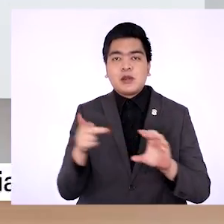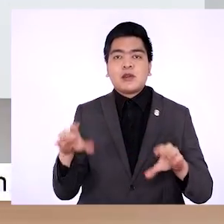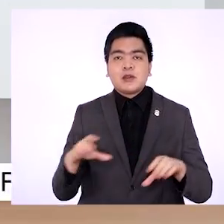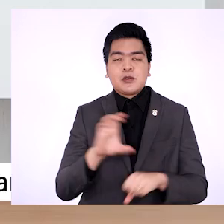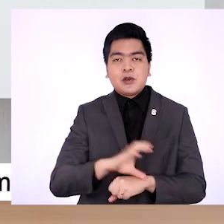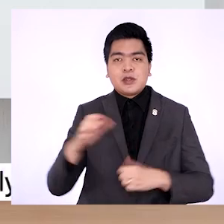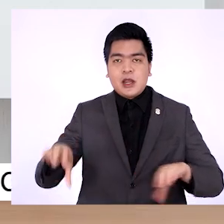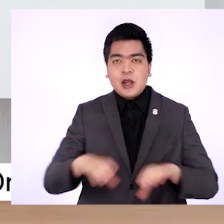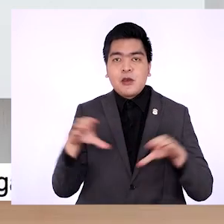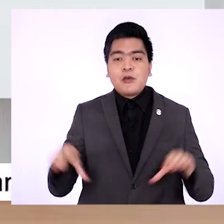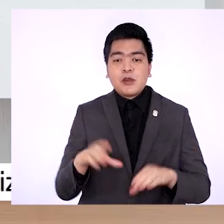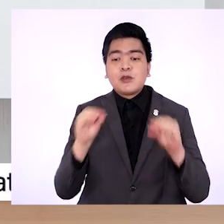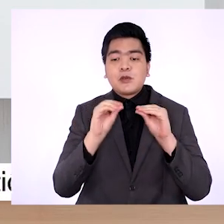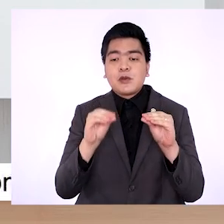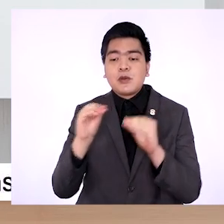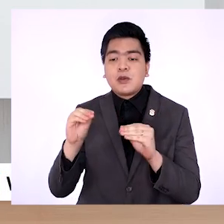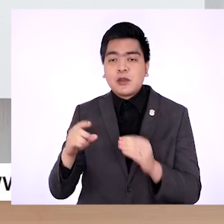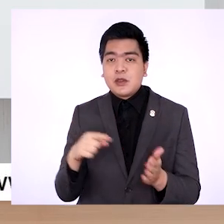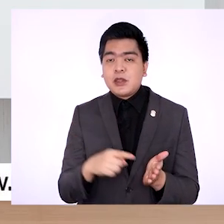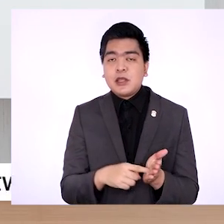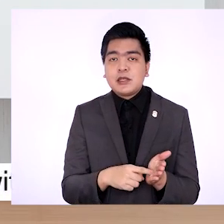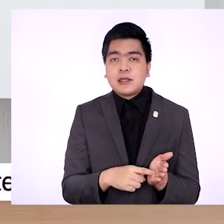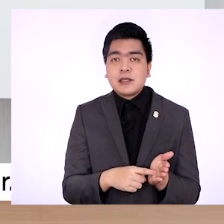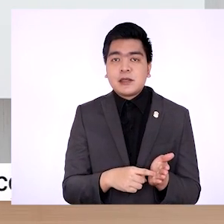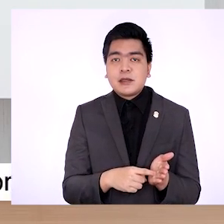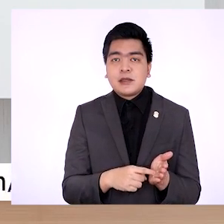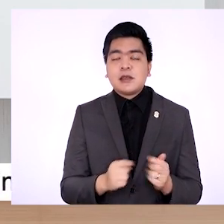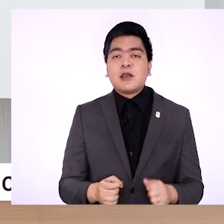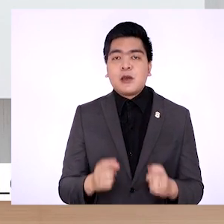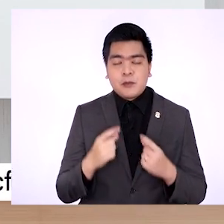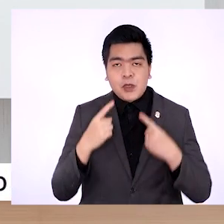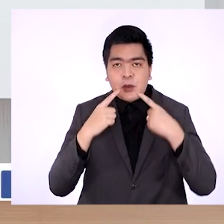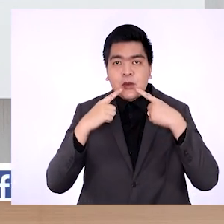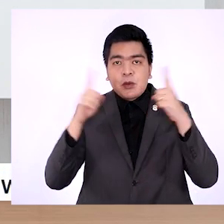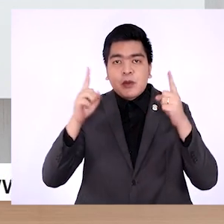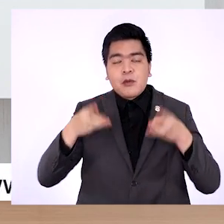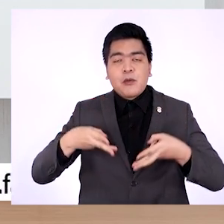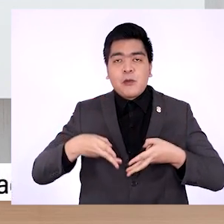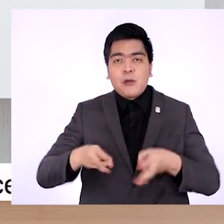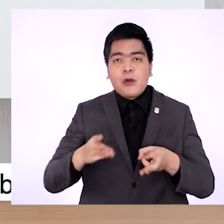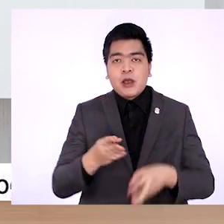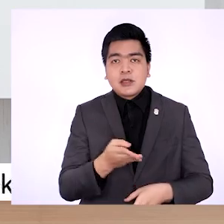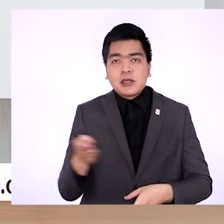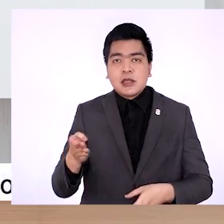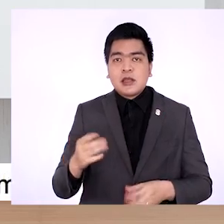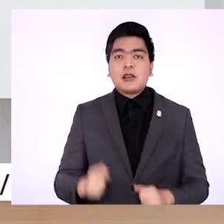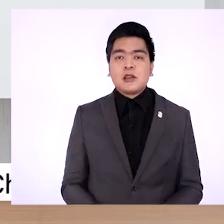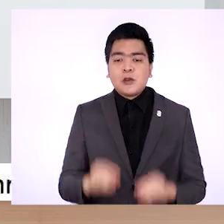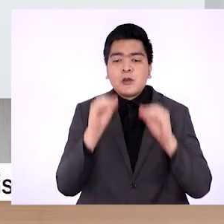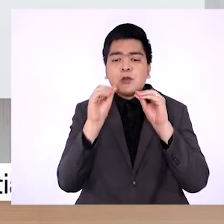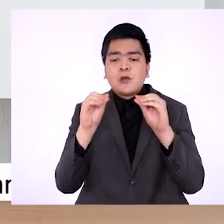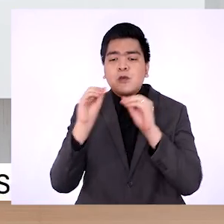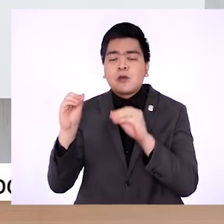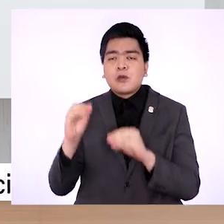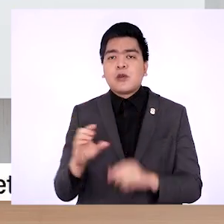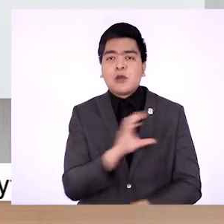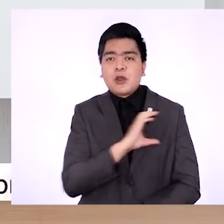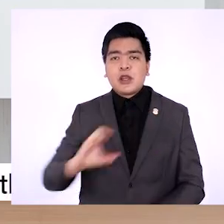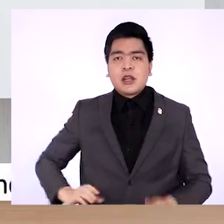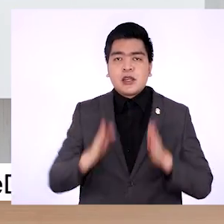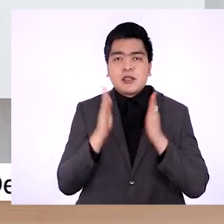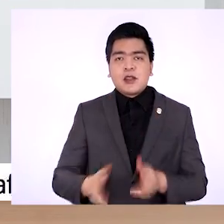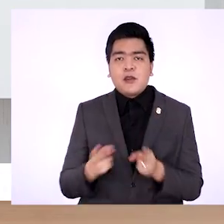up, because we believe this is one of an effective instrument to instill to him the Christian values as